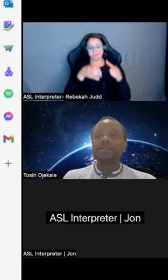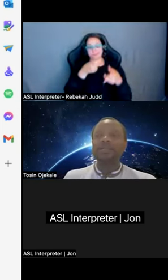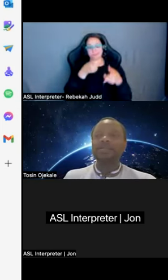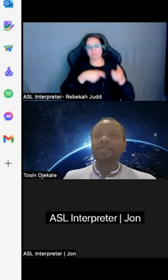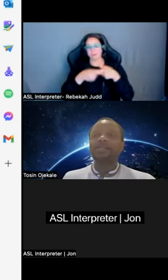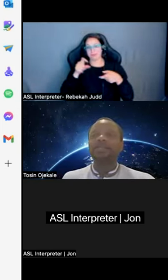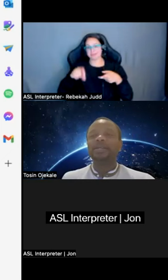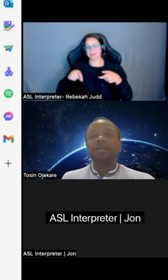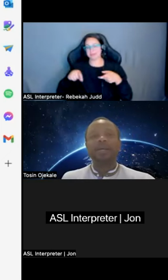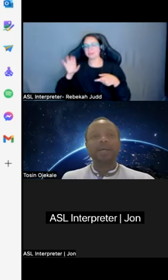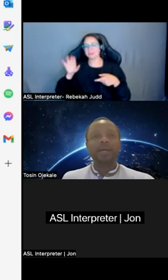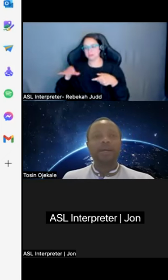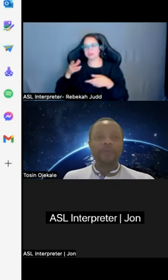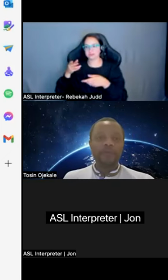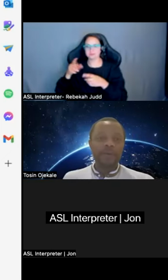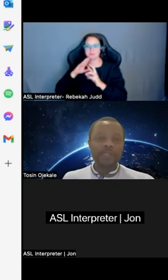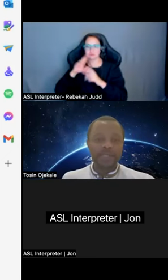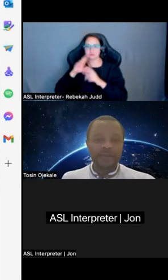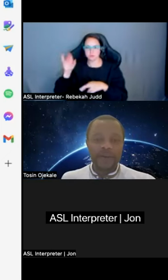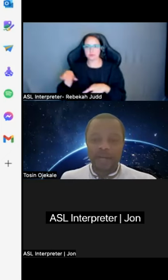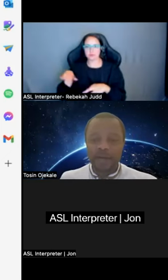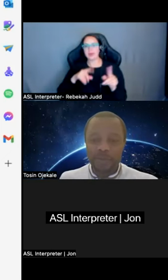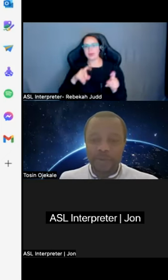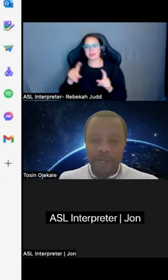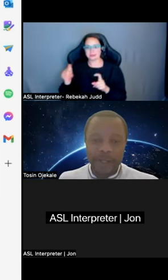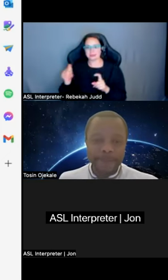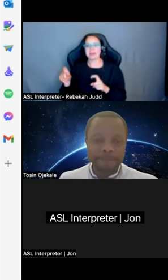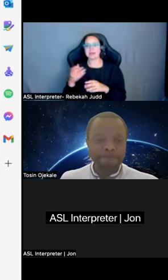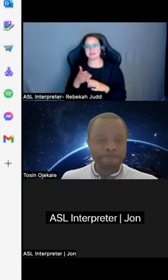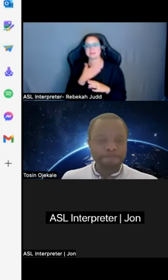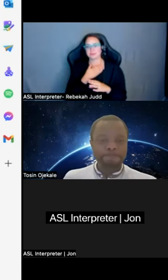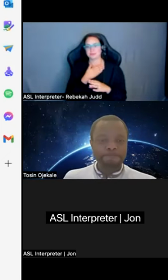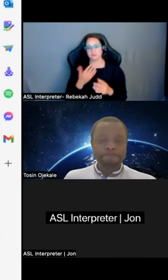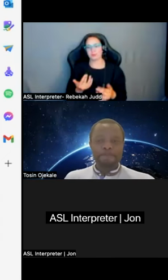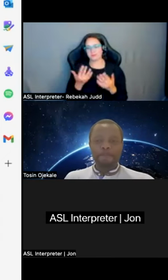regularly tested before there is a fire outbreak.